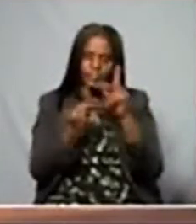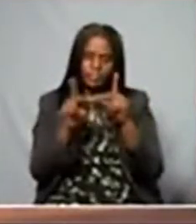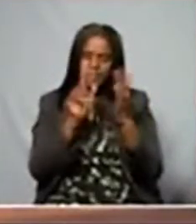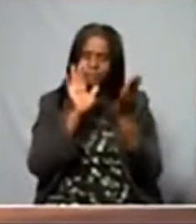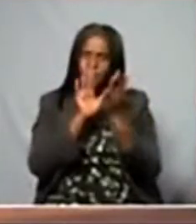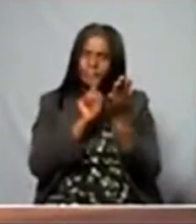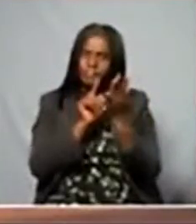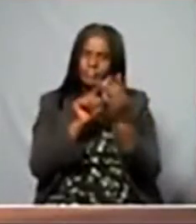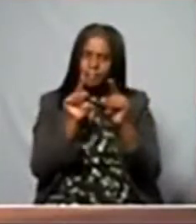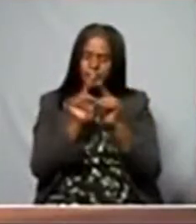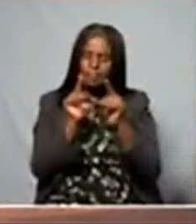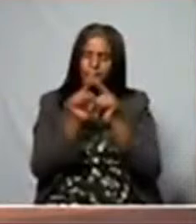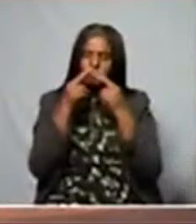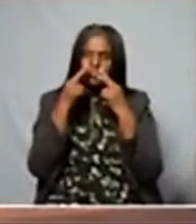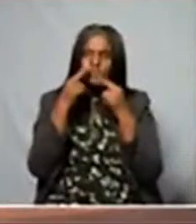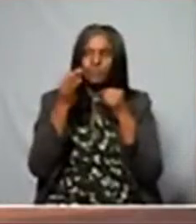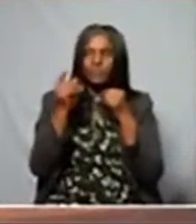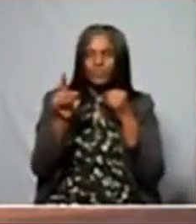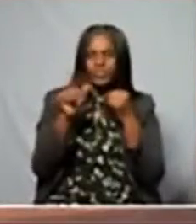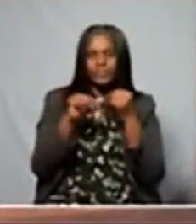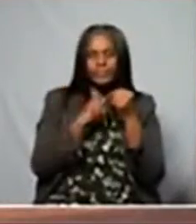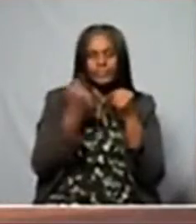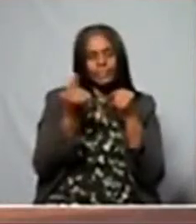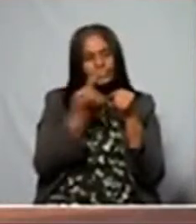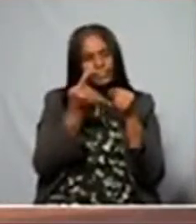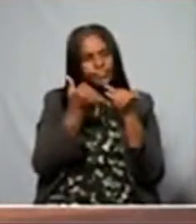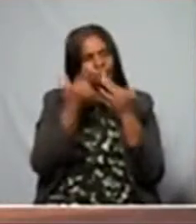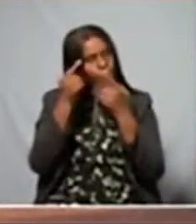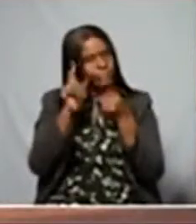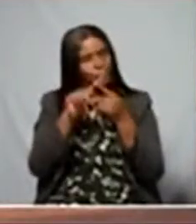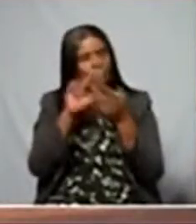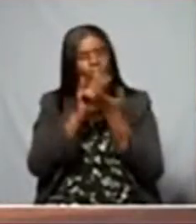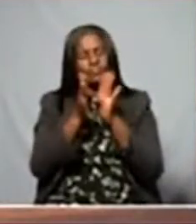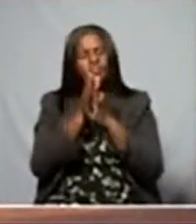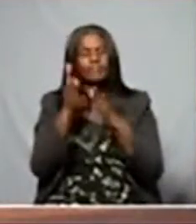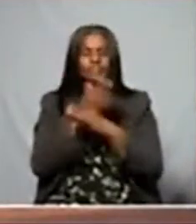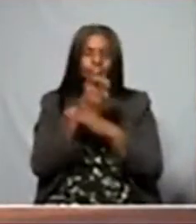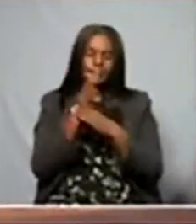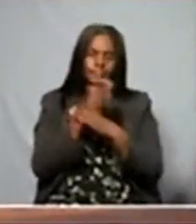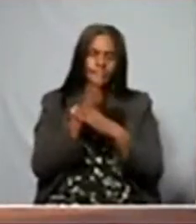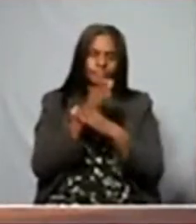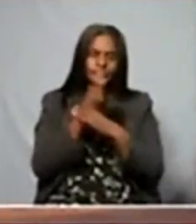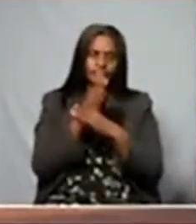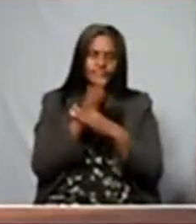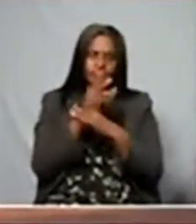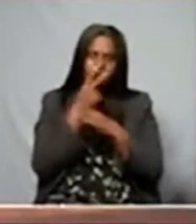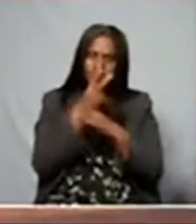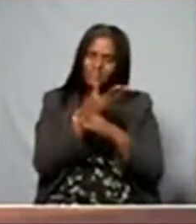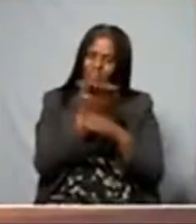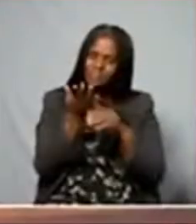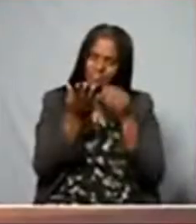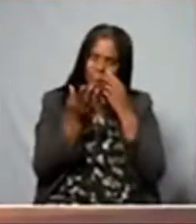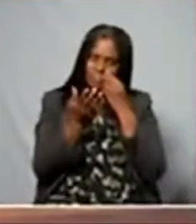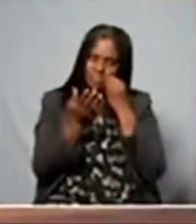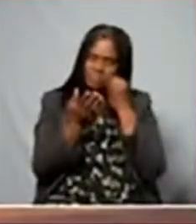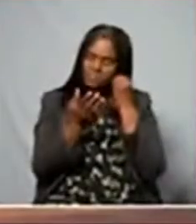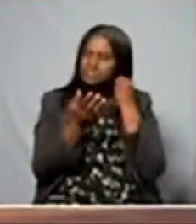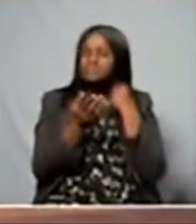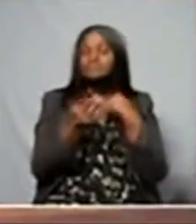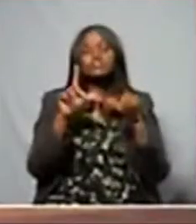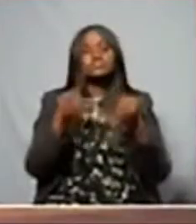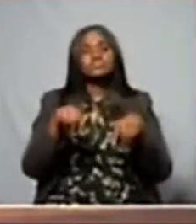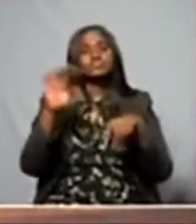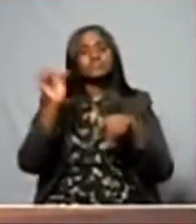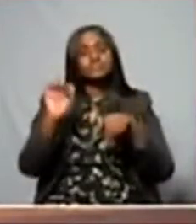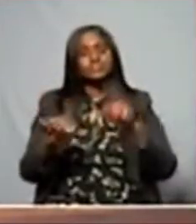faced. And as a result of that, we basically expect you to be very busy. But when you look at these low burning rates already from the